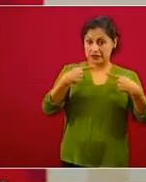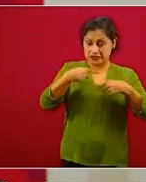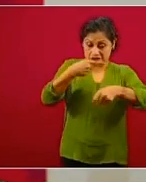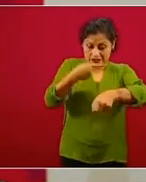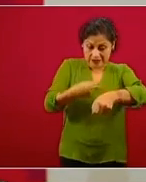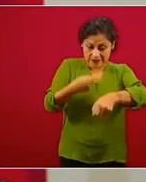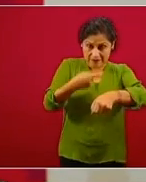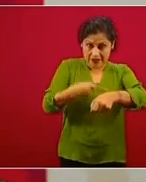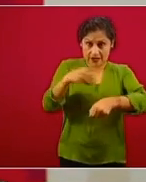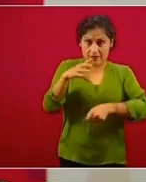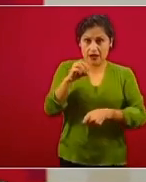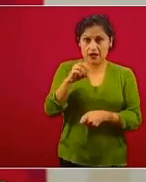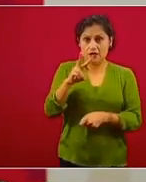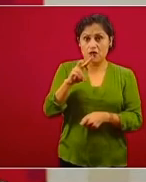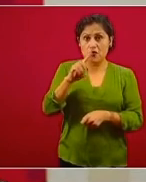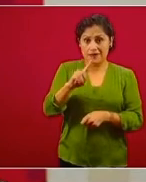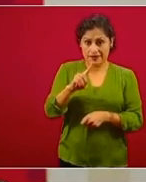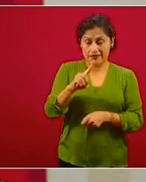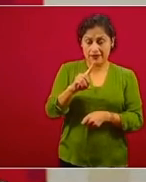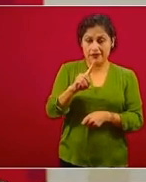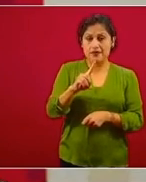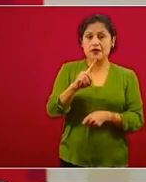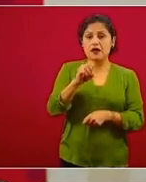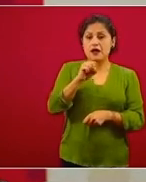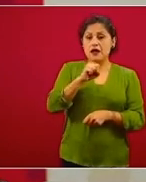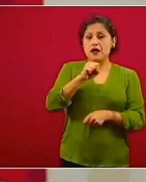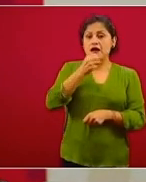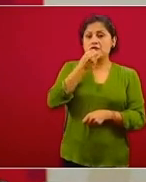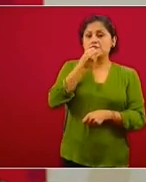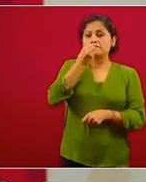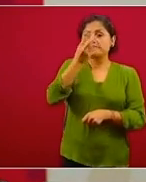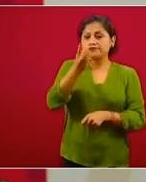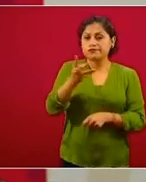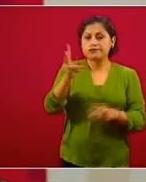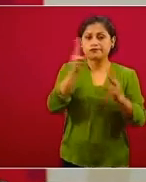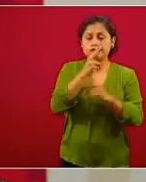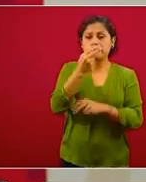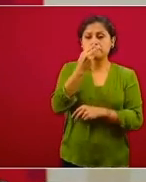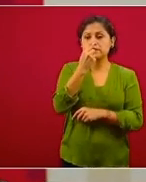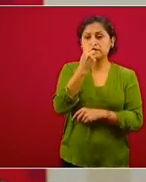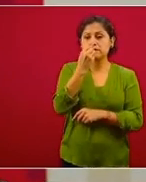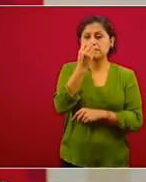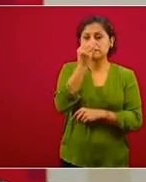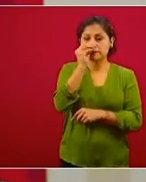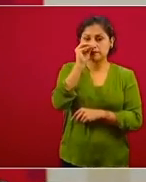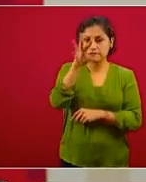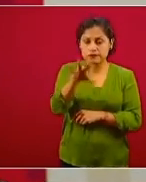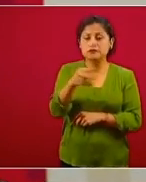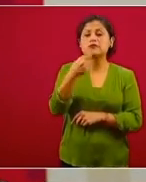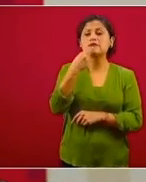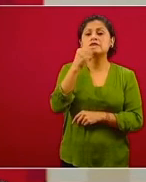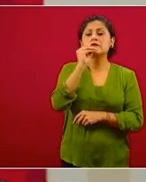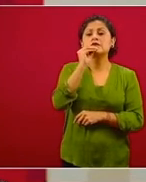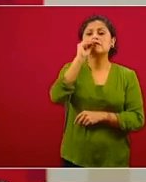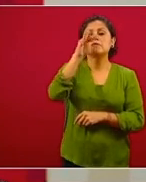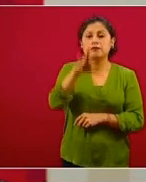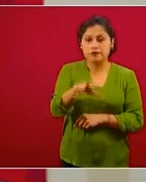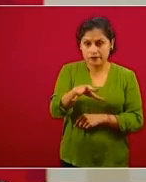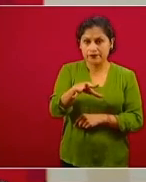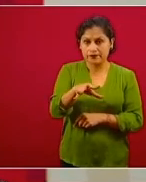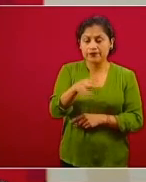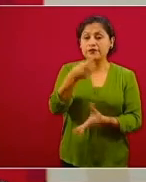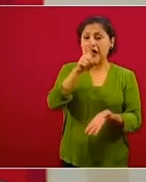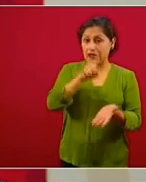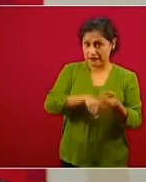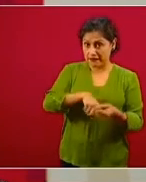is infected, if we project our respiratory secretions that are come out through our nose